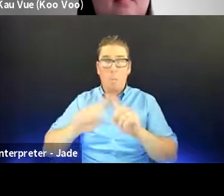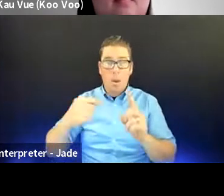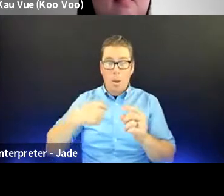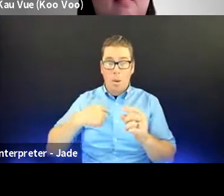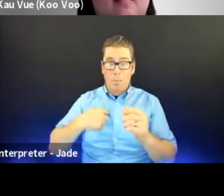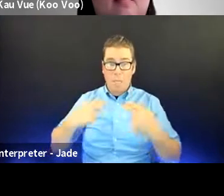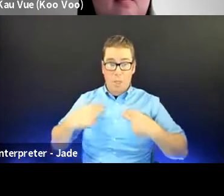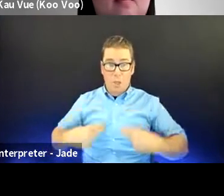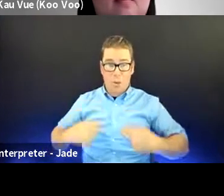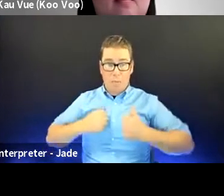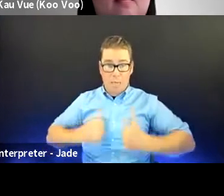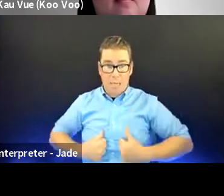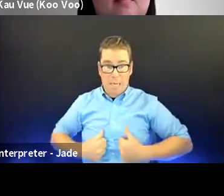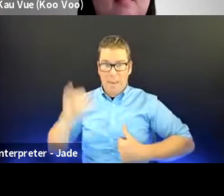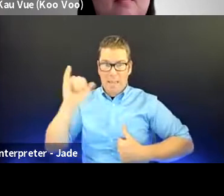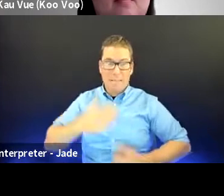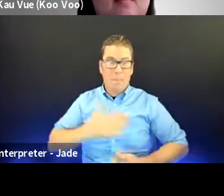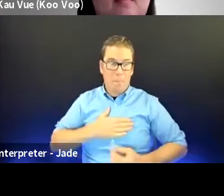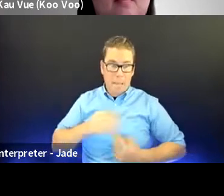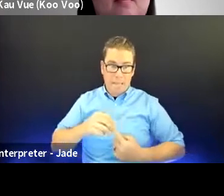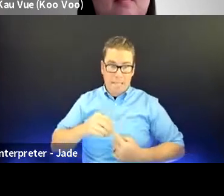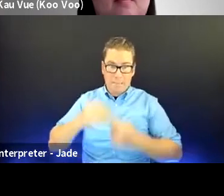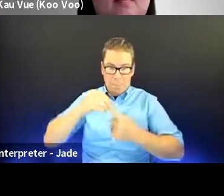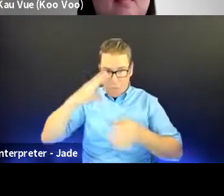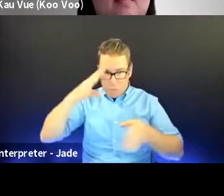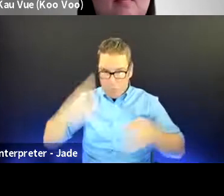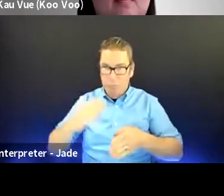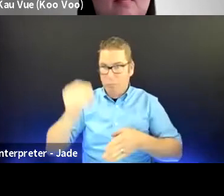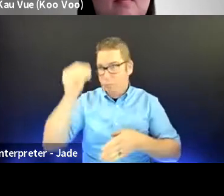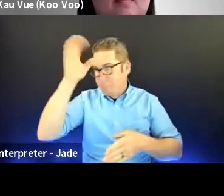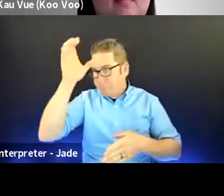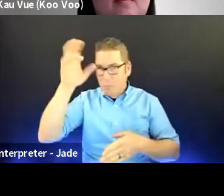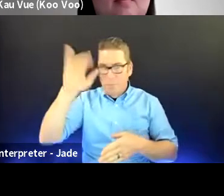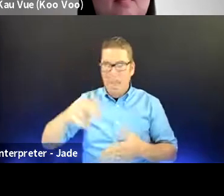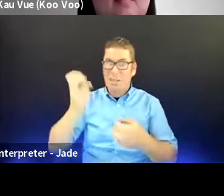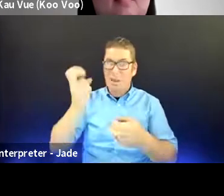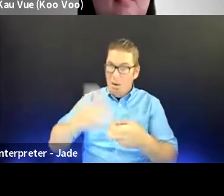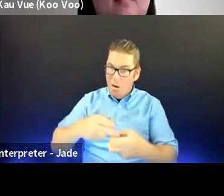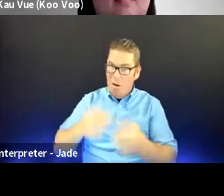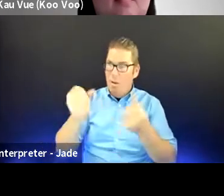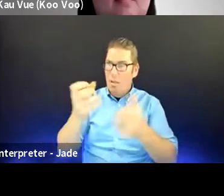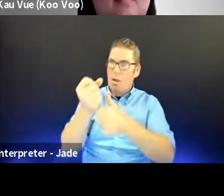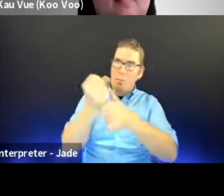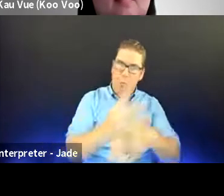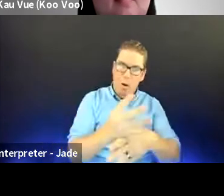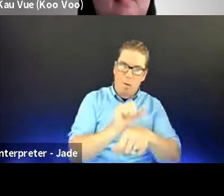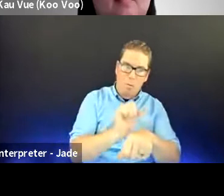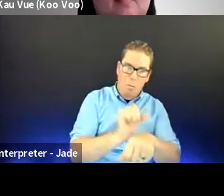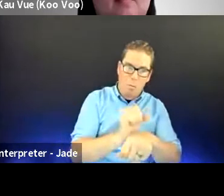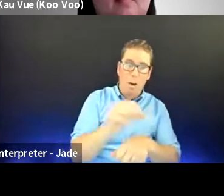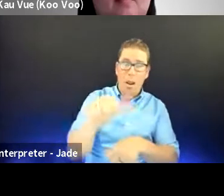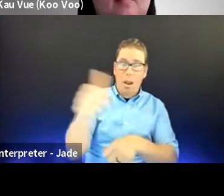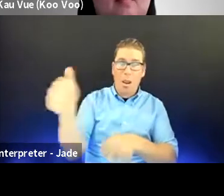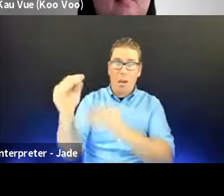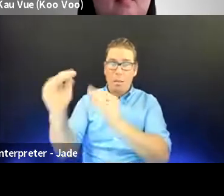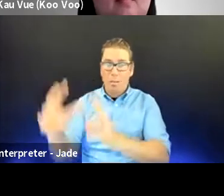into that opportunity. It was hard, it was challenging, it took a lot of prep, and it was one of those classes that other instructors will feel, hey, you know, if I have the same